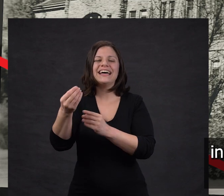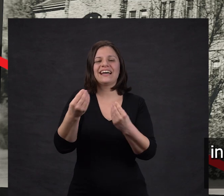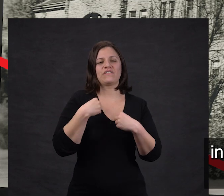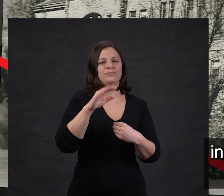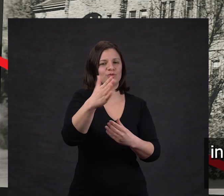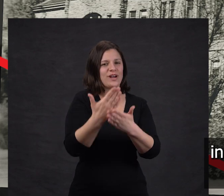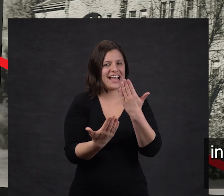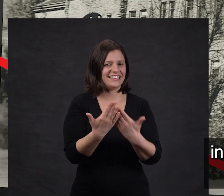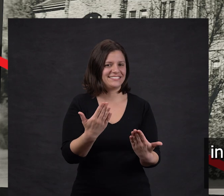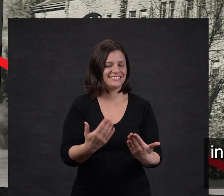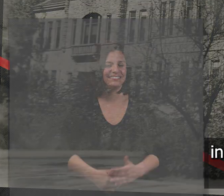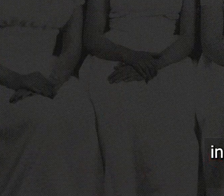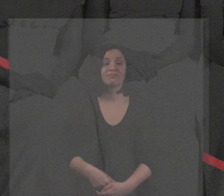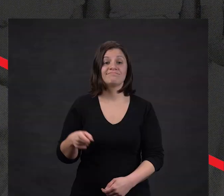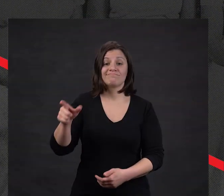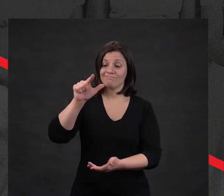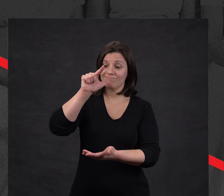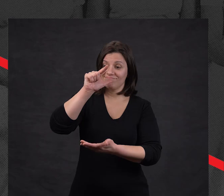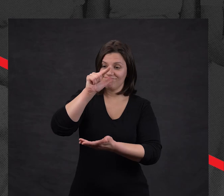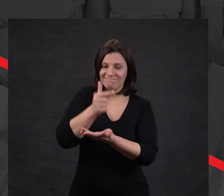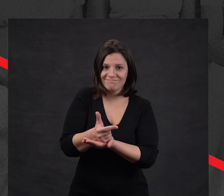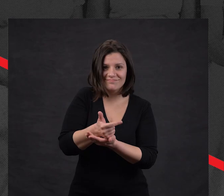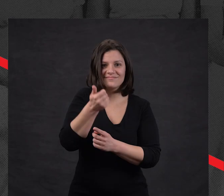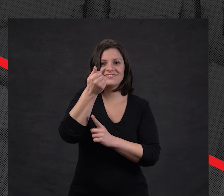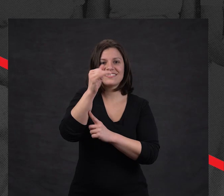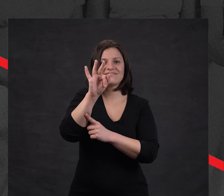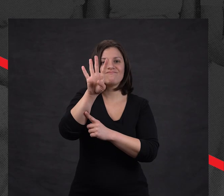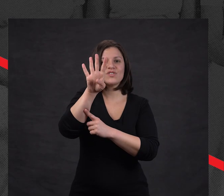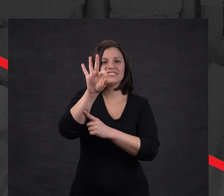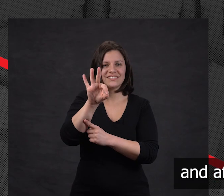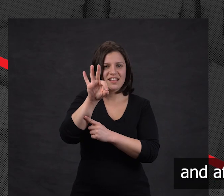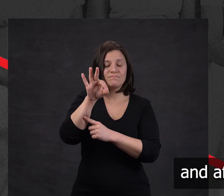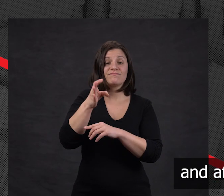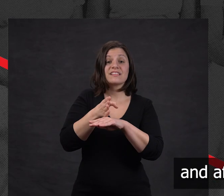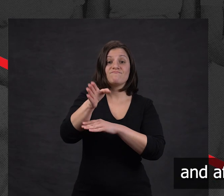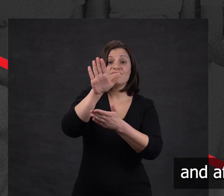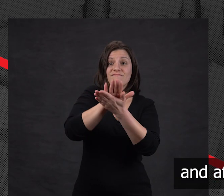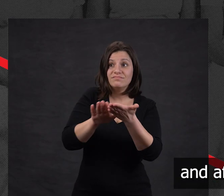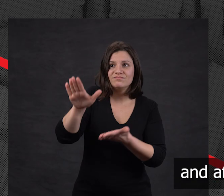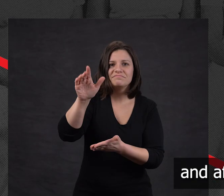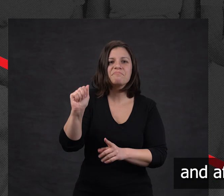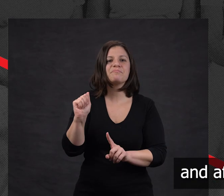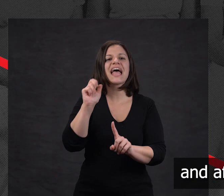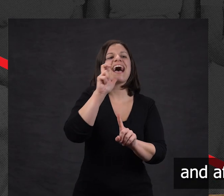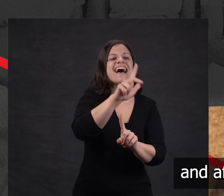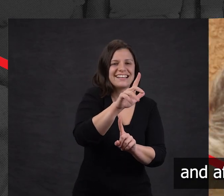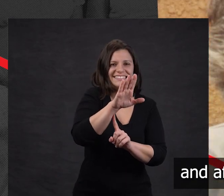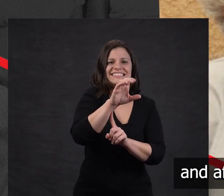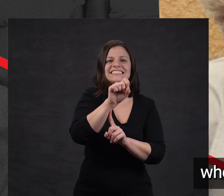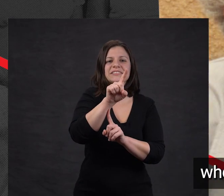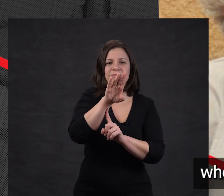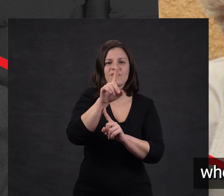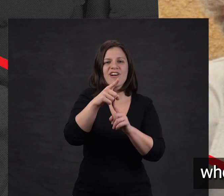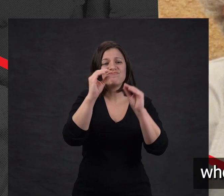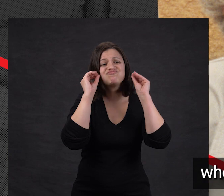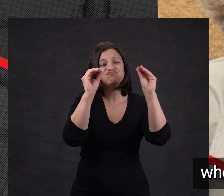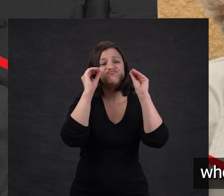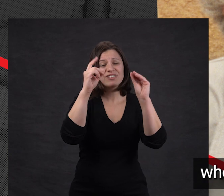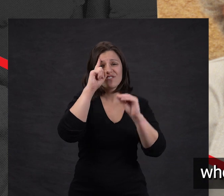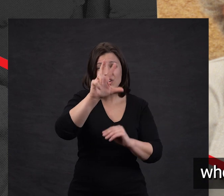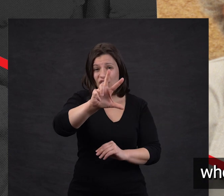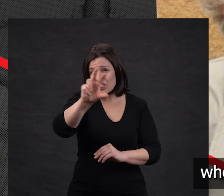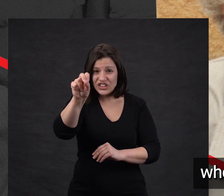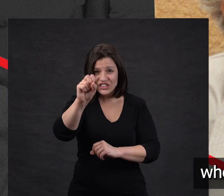retiree. She graduated in 1949, and after college, returned to CSDB, where she taught for